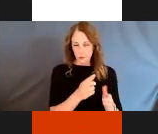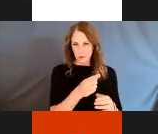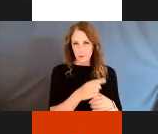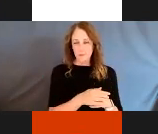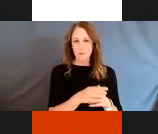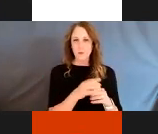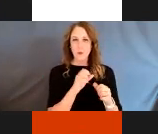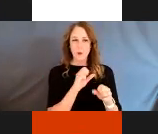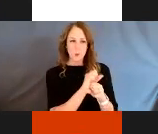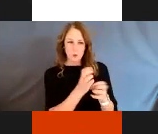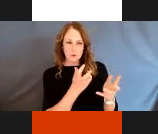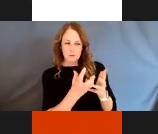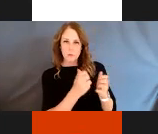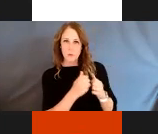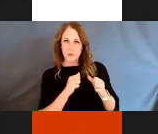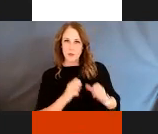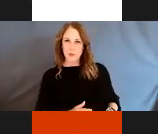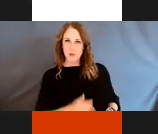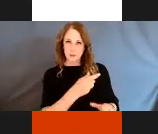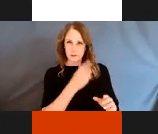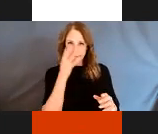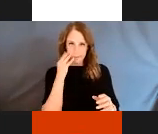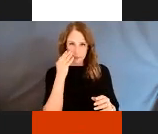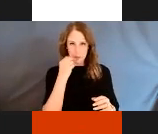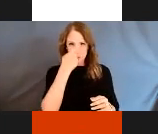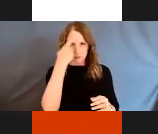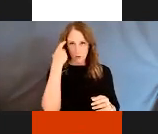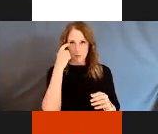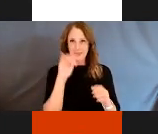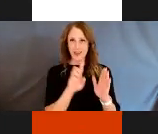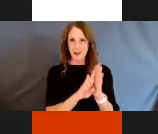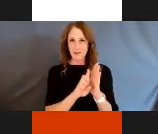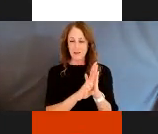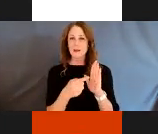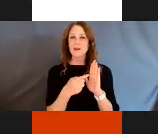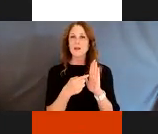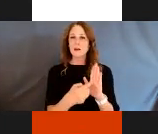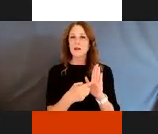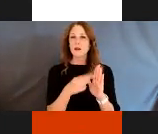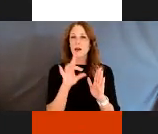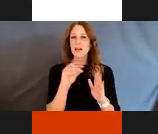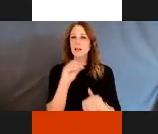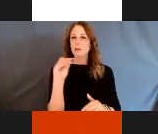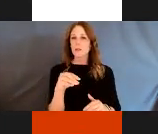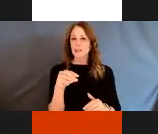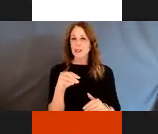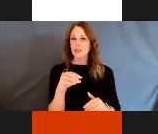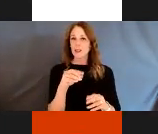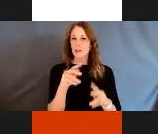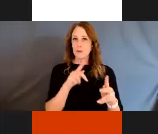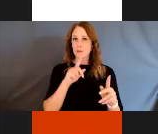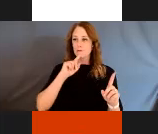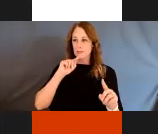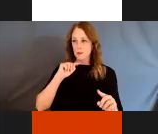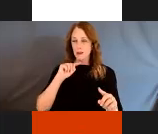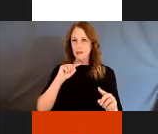that experienced trauma, the study found that 80% of survey respondents reported